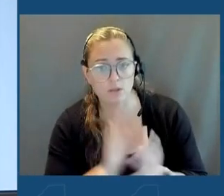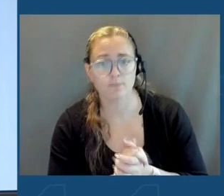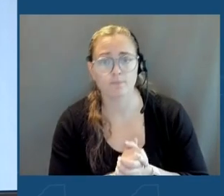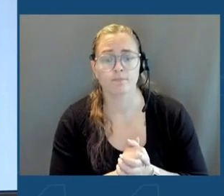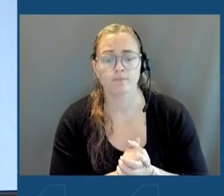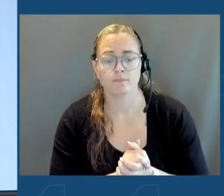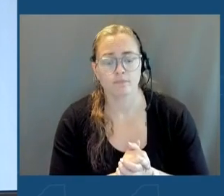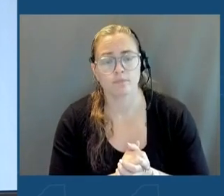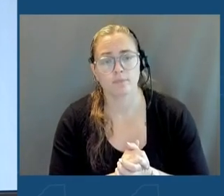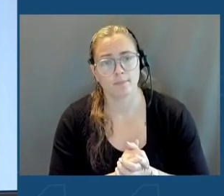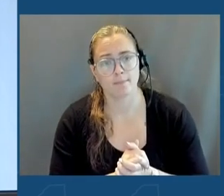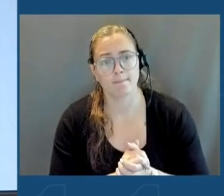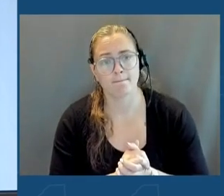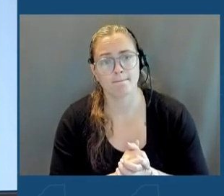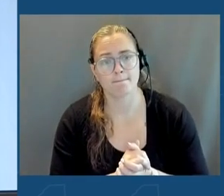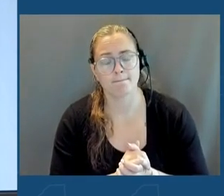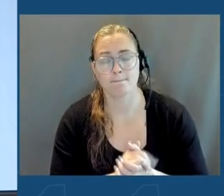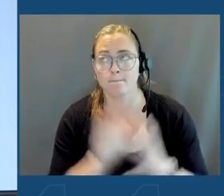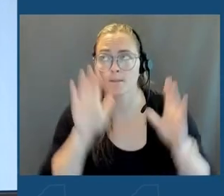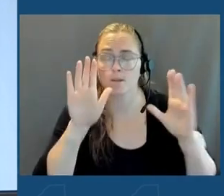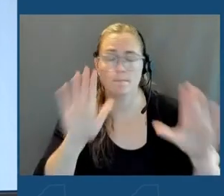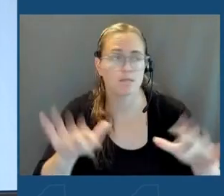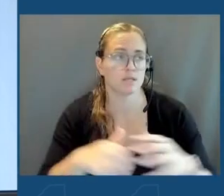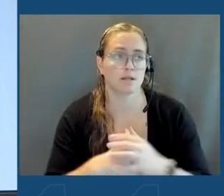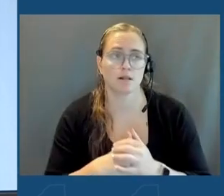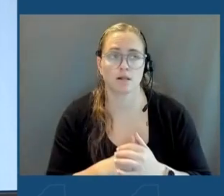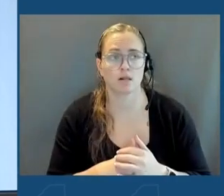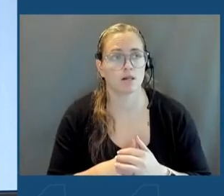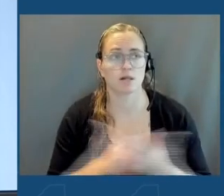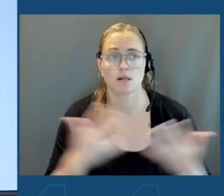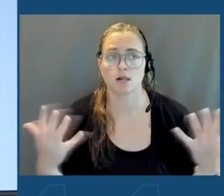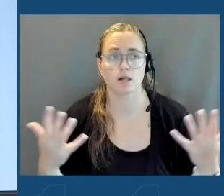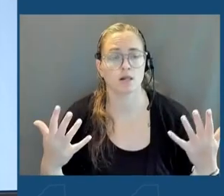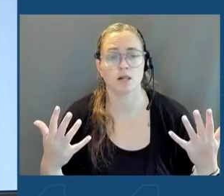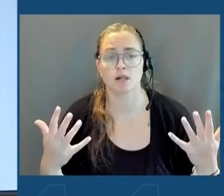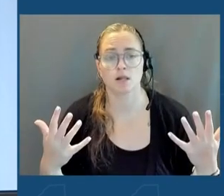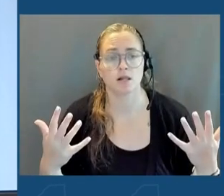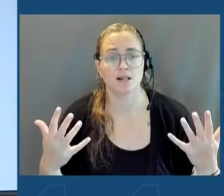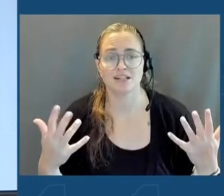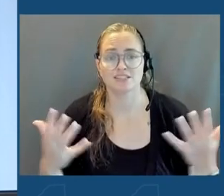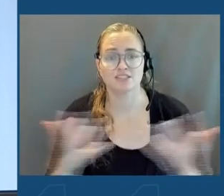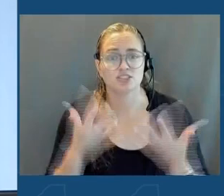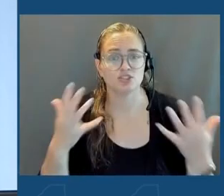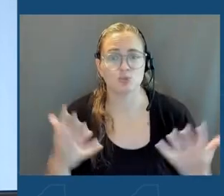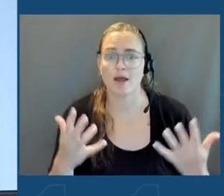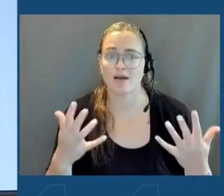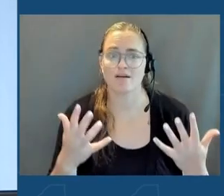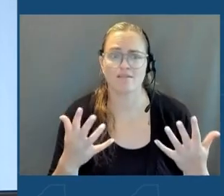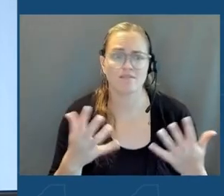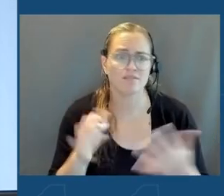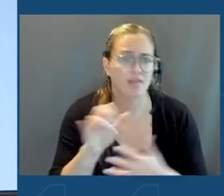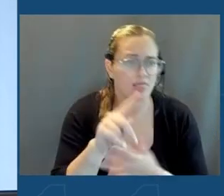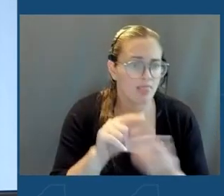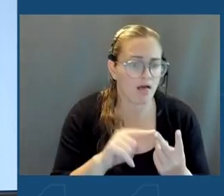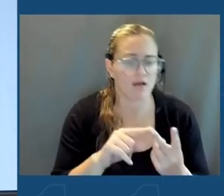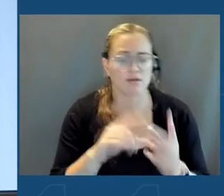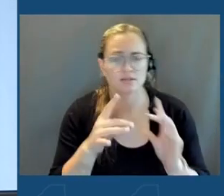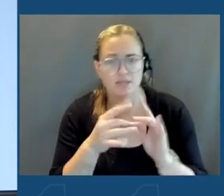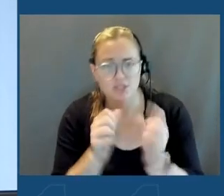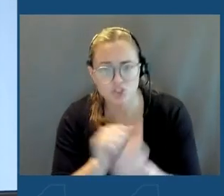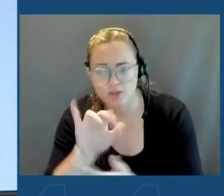is amazing to have a river, the locks, the connection to the Erie